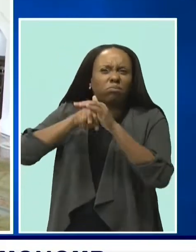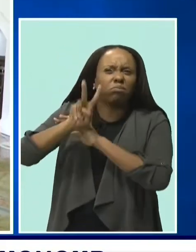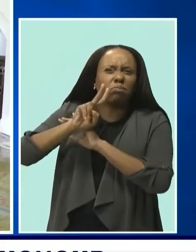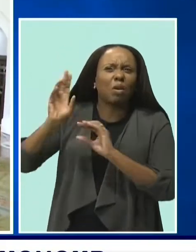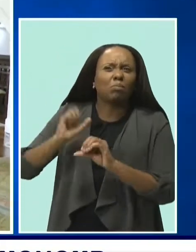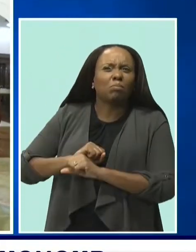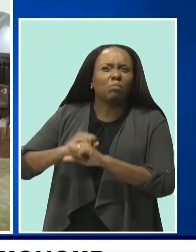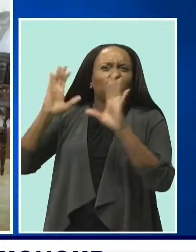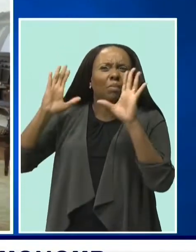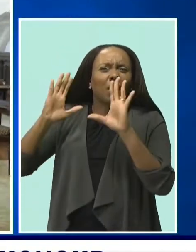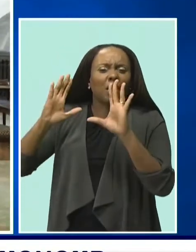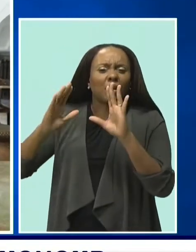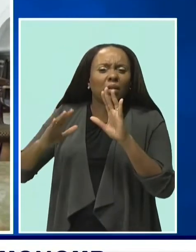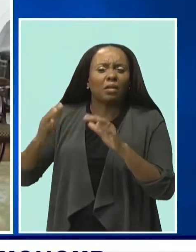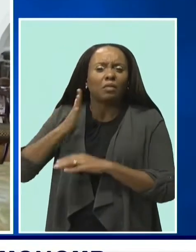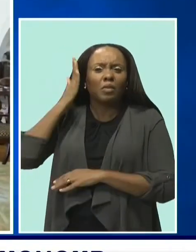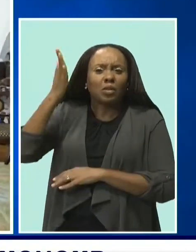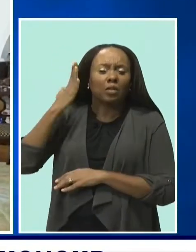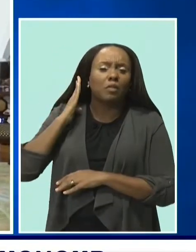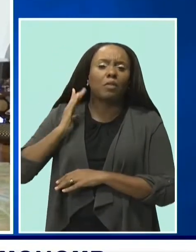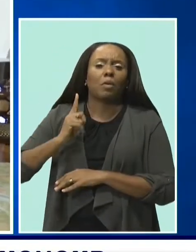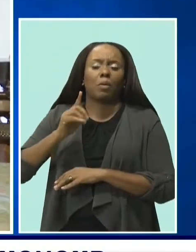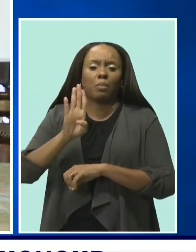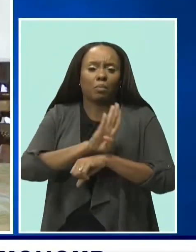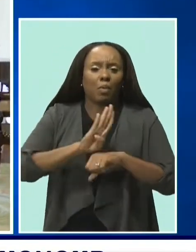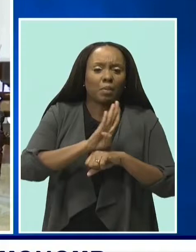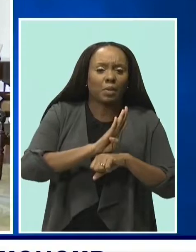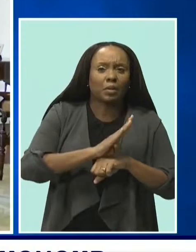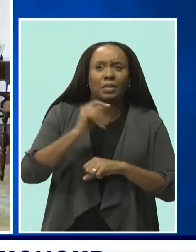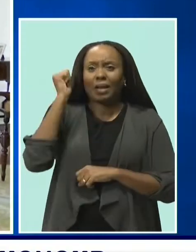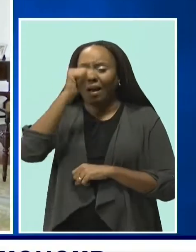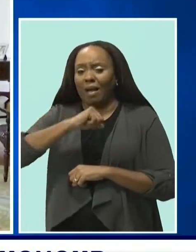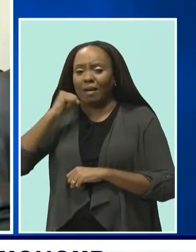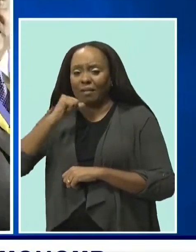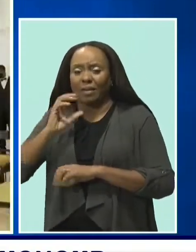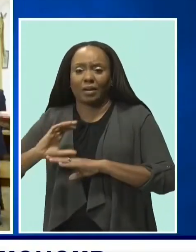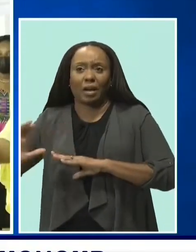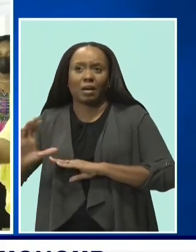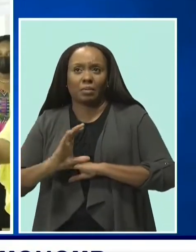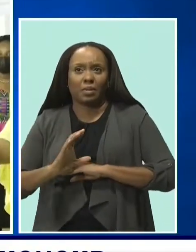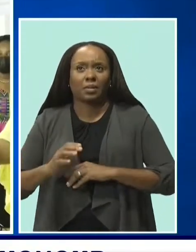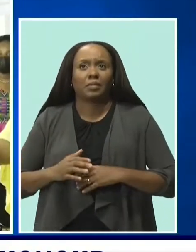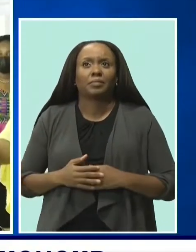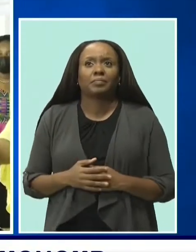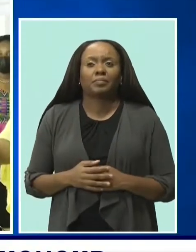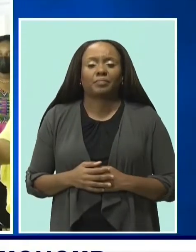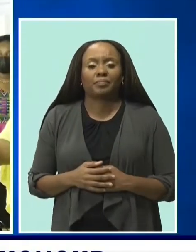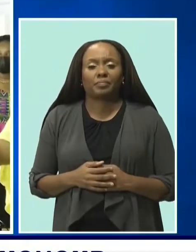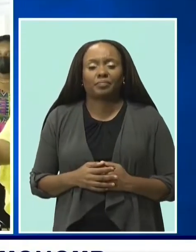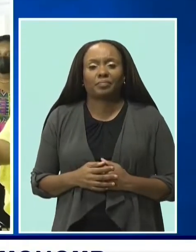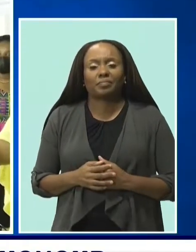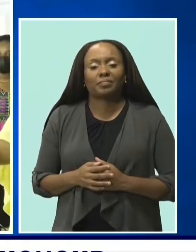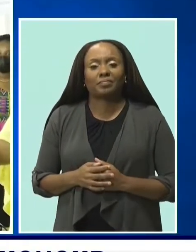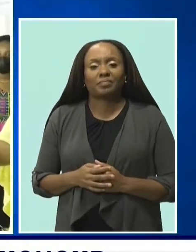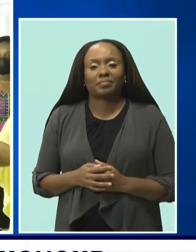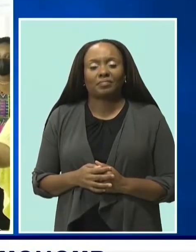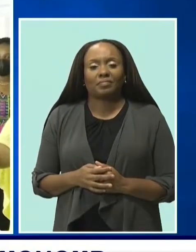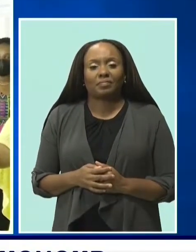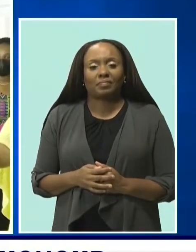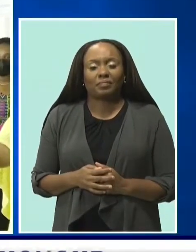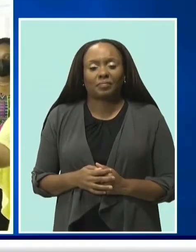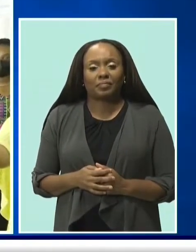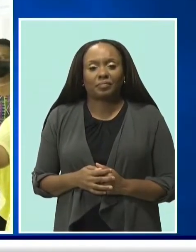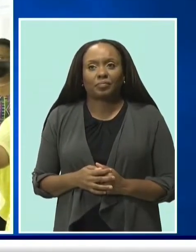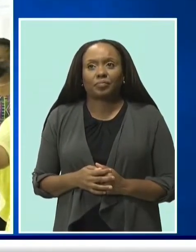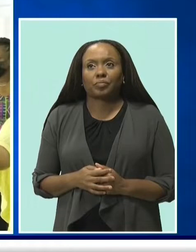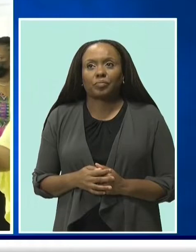for relations between Africa, Barbados, and the Caribbean diaspora. This is not just an honor for me